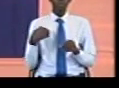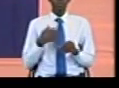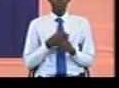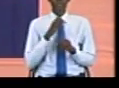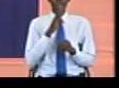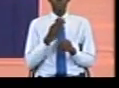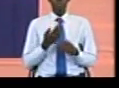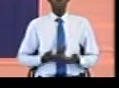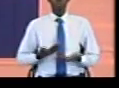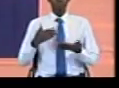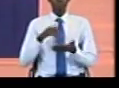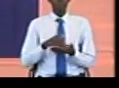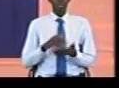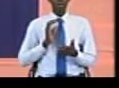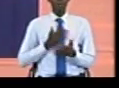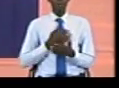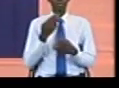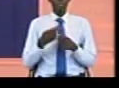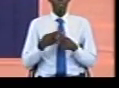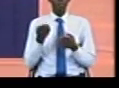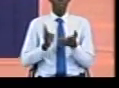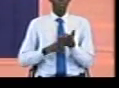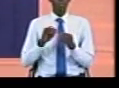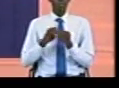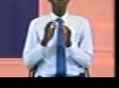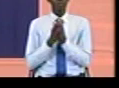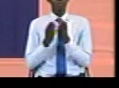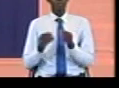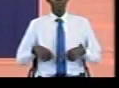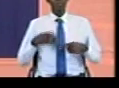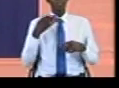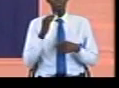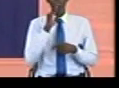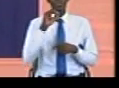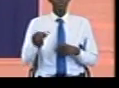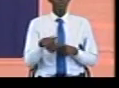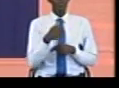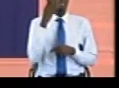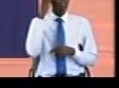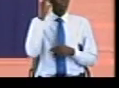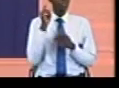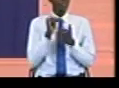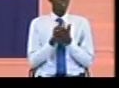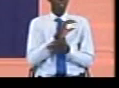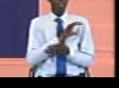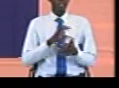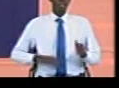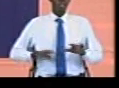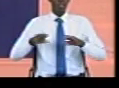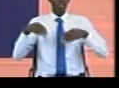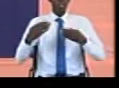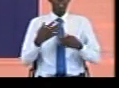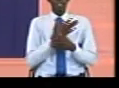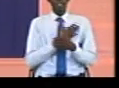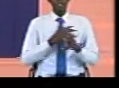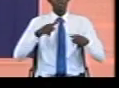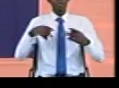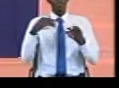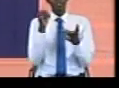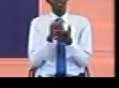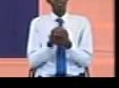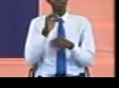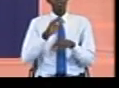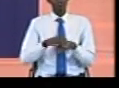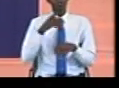book of life, there is still another experience that Christ gives, and he provided that on the cross of Calvary, and he